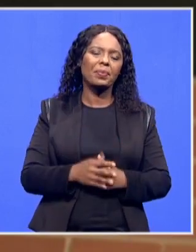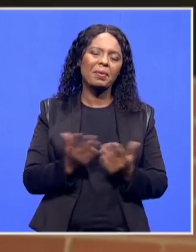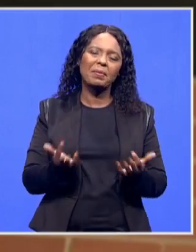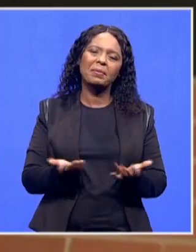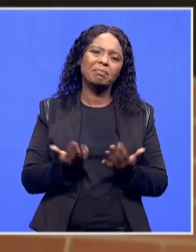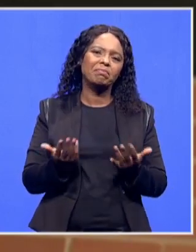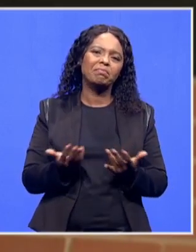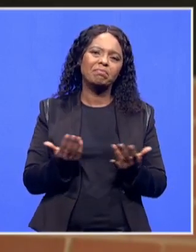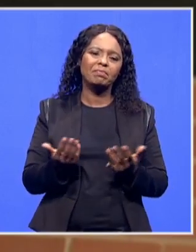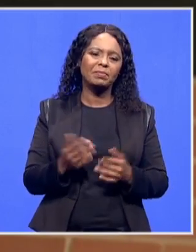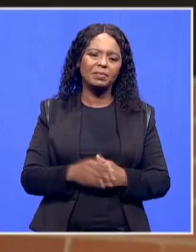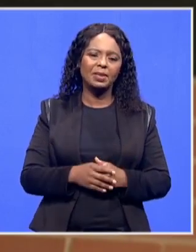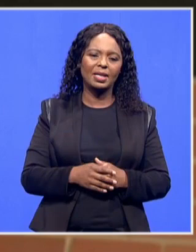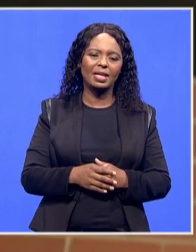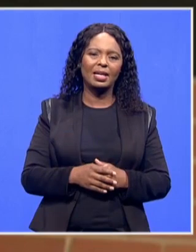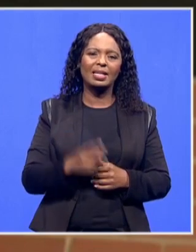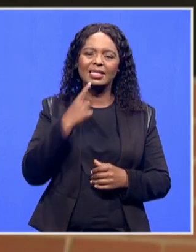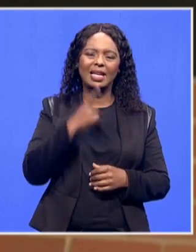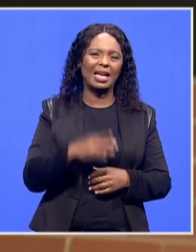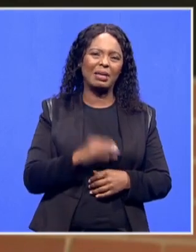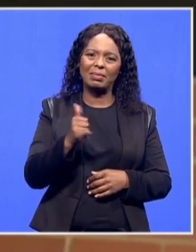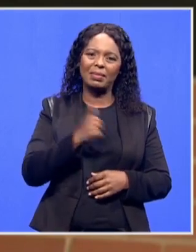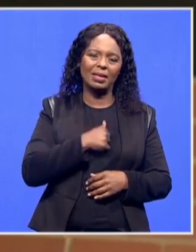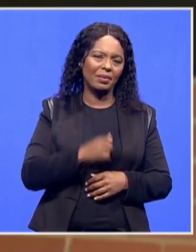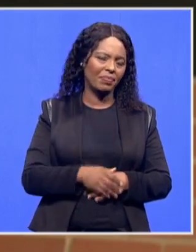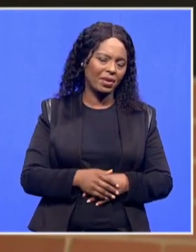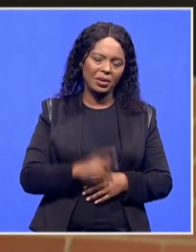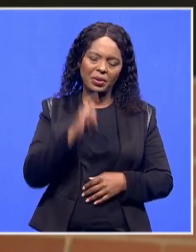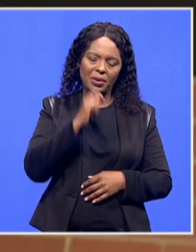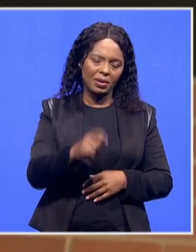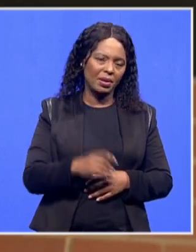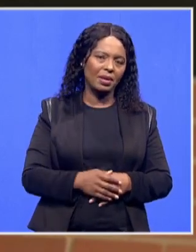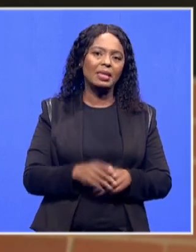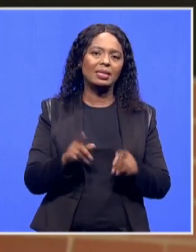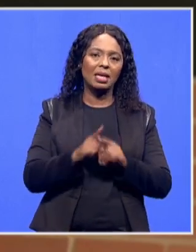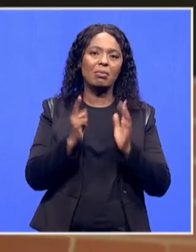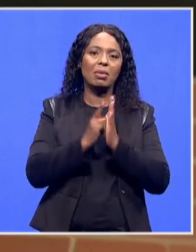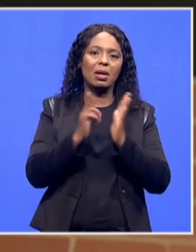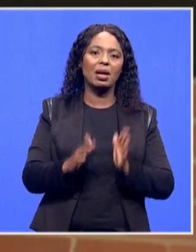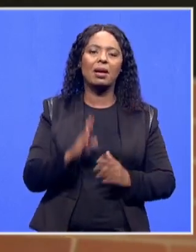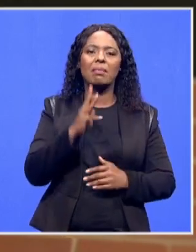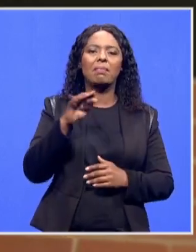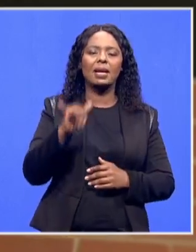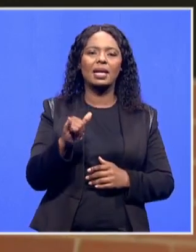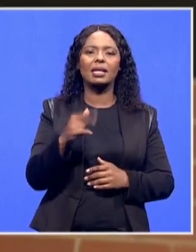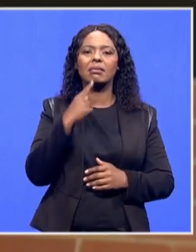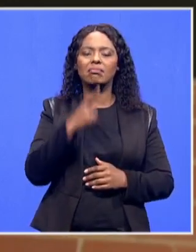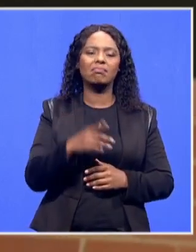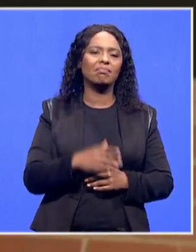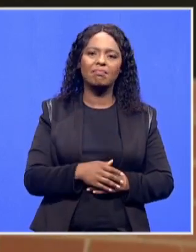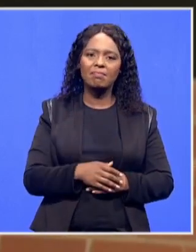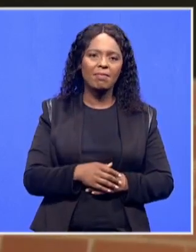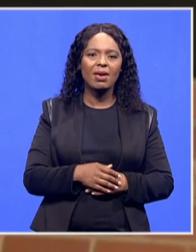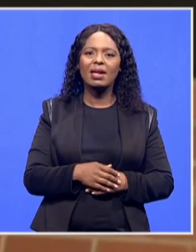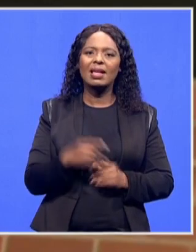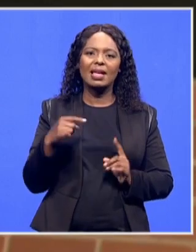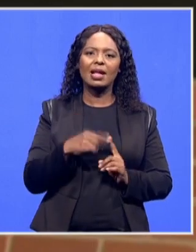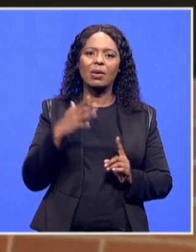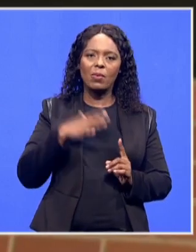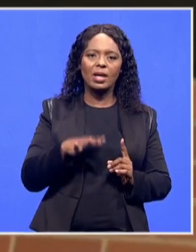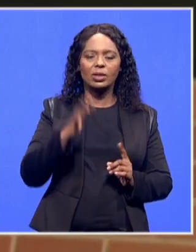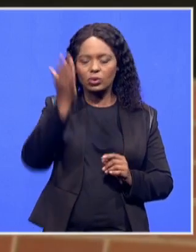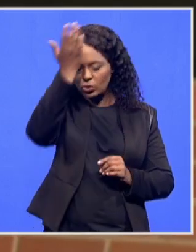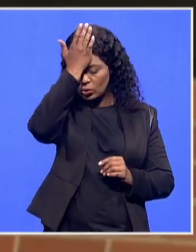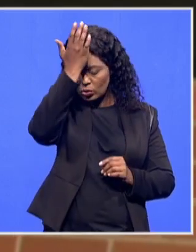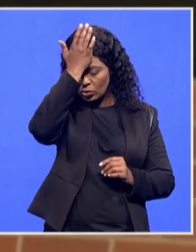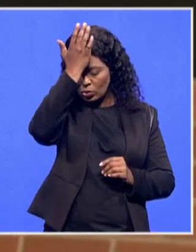this is a witch hunt against her. Then also Billy Downer, also Advocate Billy Downer, also coming out and saying that he wants Zuma, former President Jacob